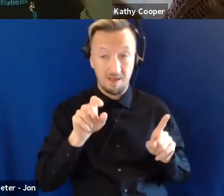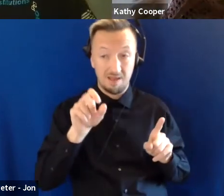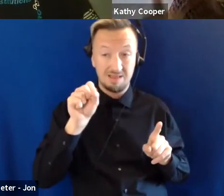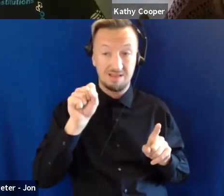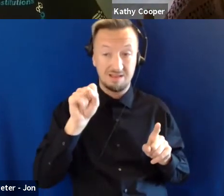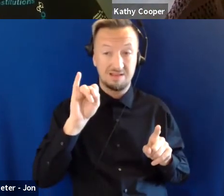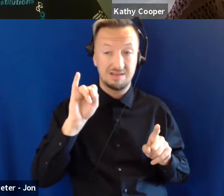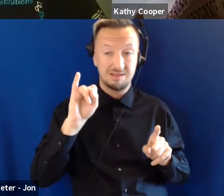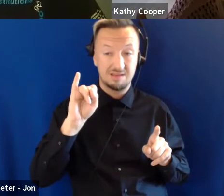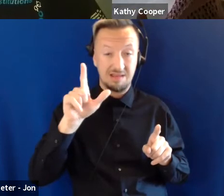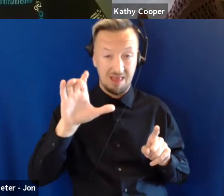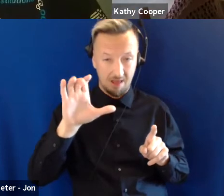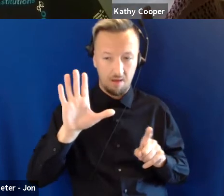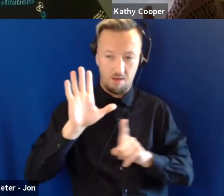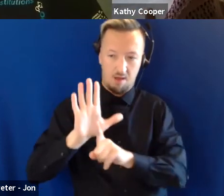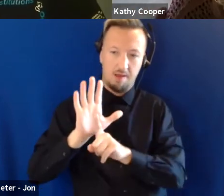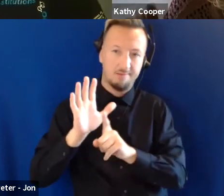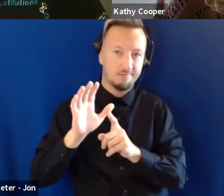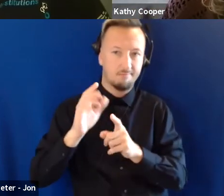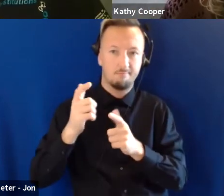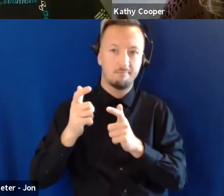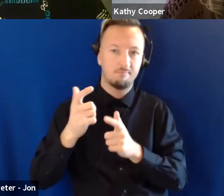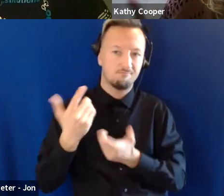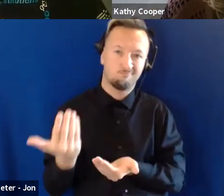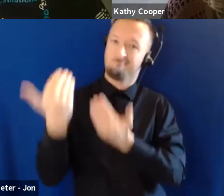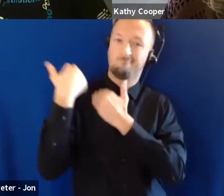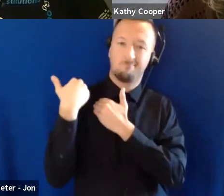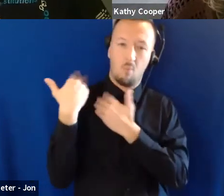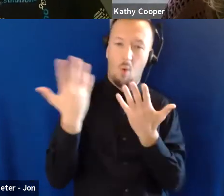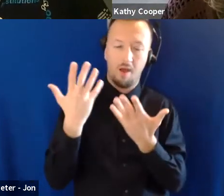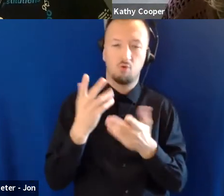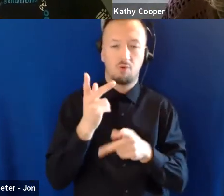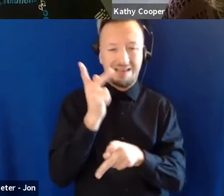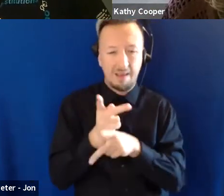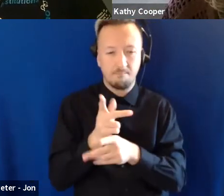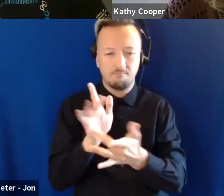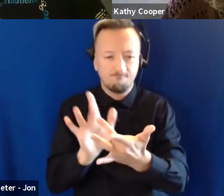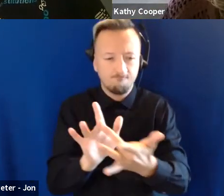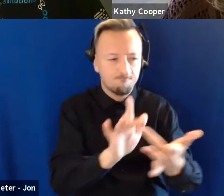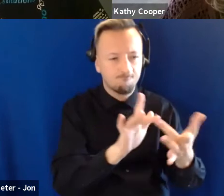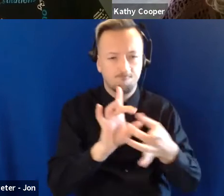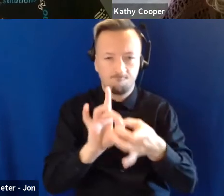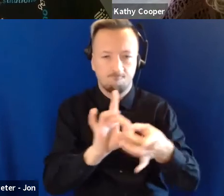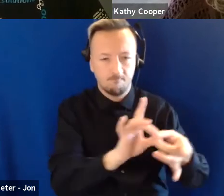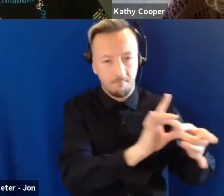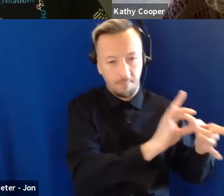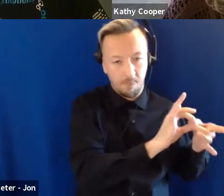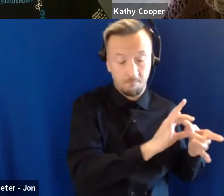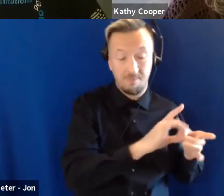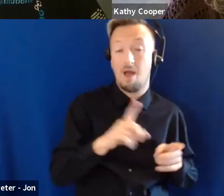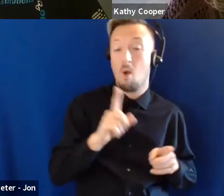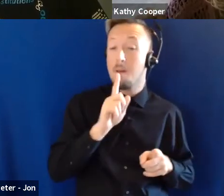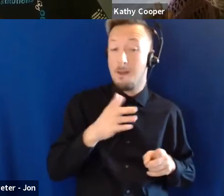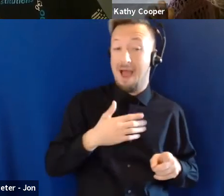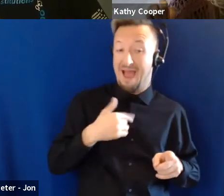and it's very hard to do. I think it helps. I will say, I think it really helps though that I have worked for Centers for Independent